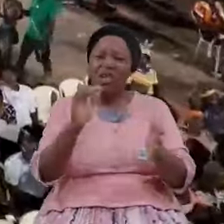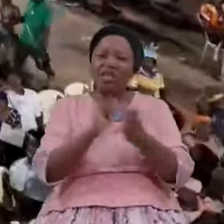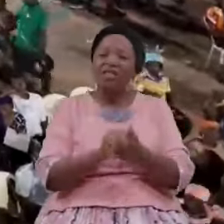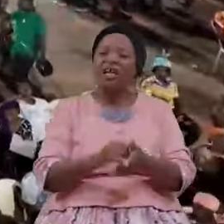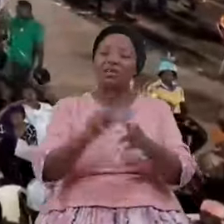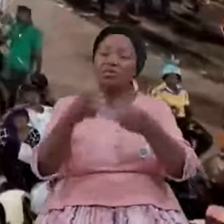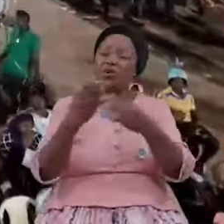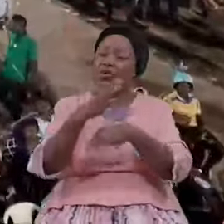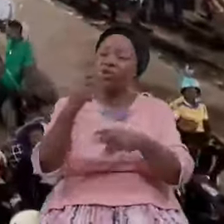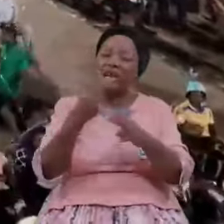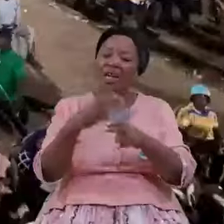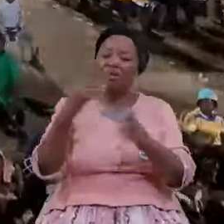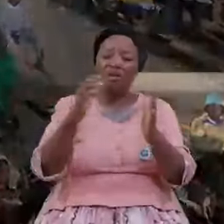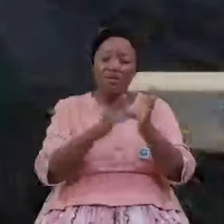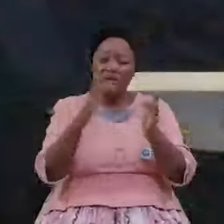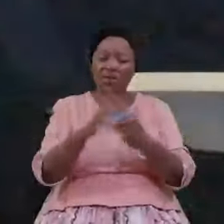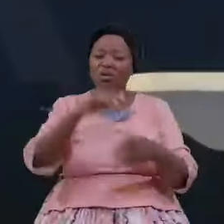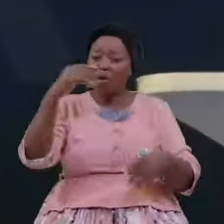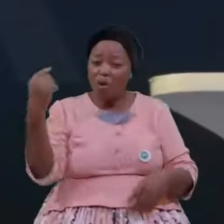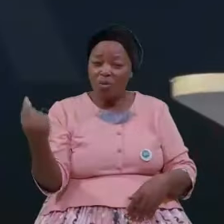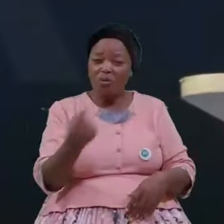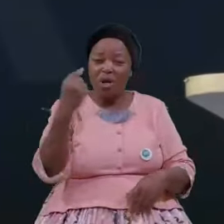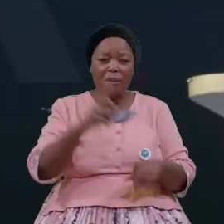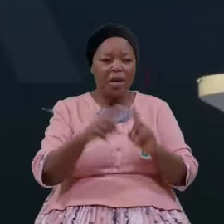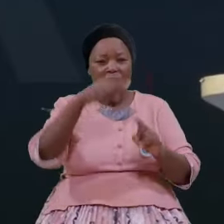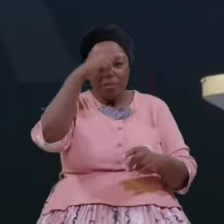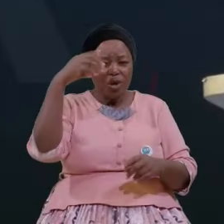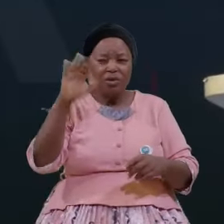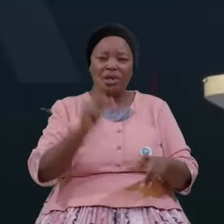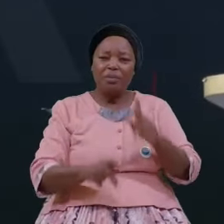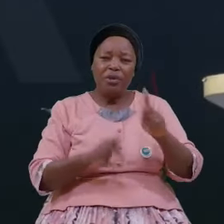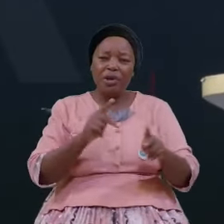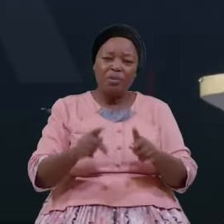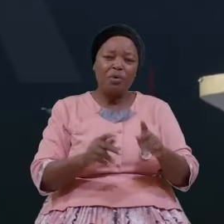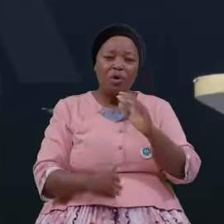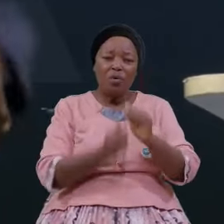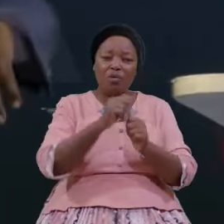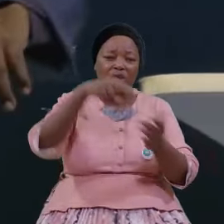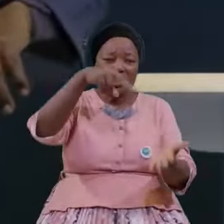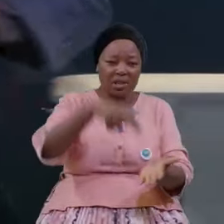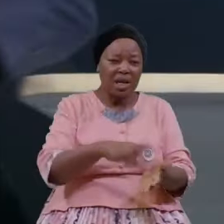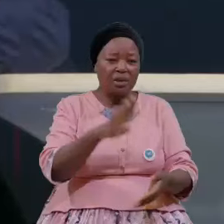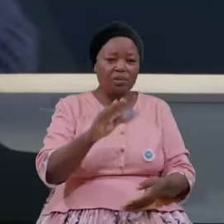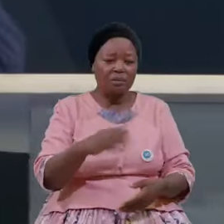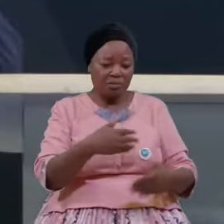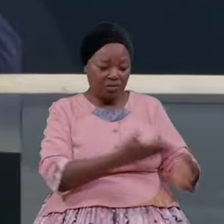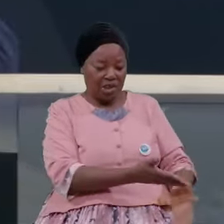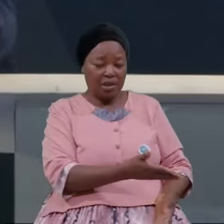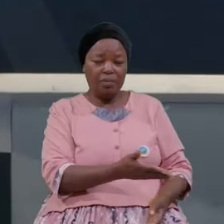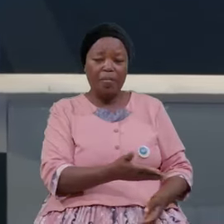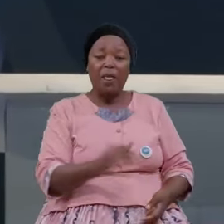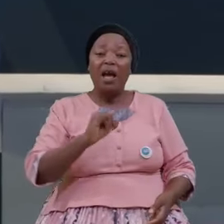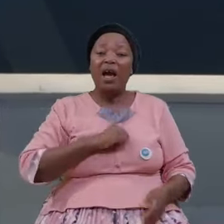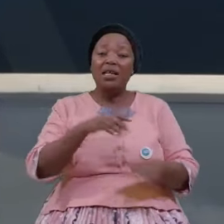Jesus always. But because of the people which stand by, I said it